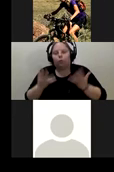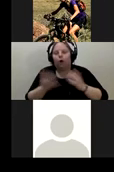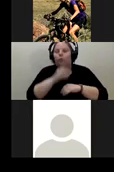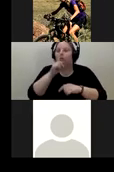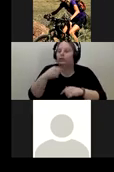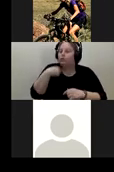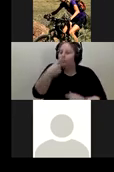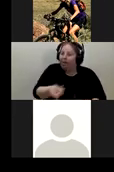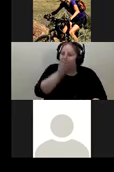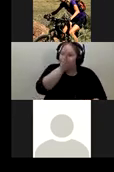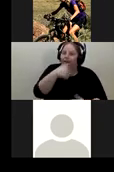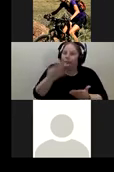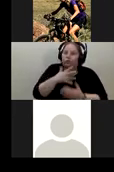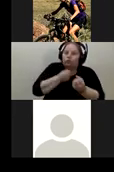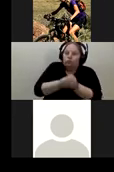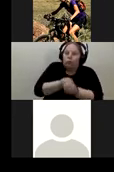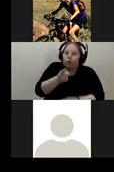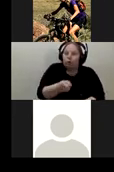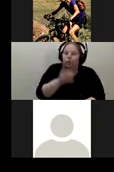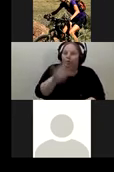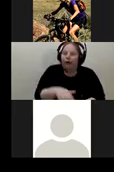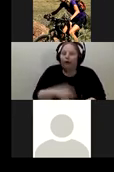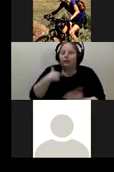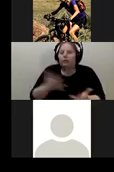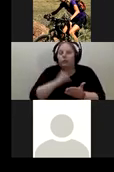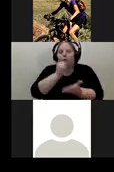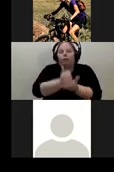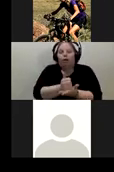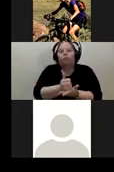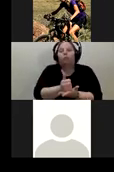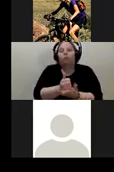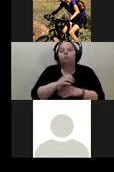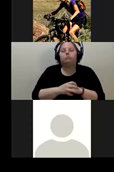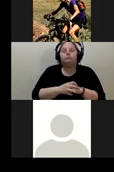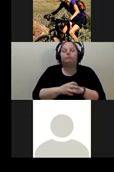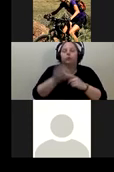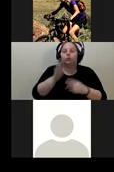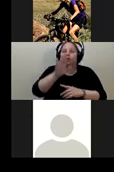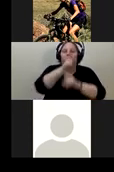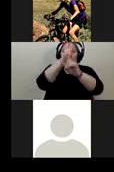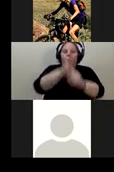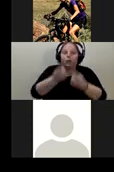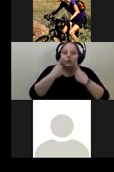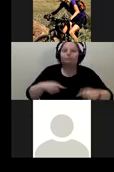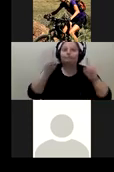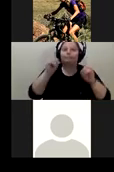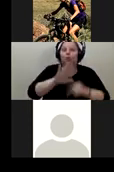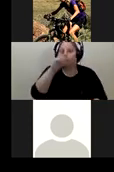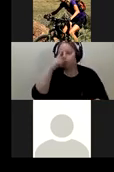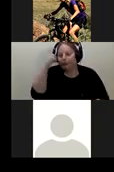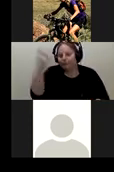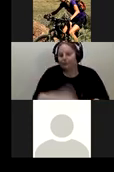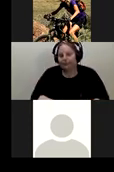to support you, and I'm here to help you achieve your dreams.